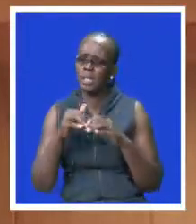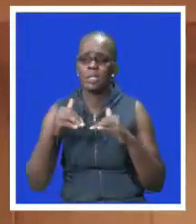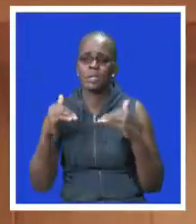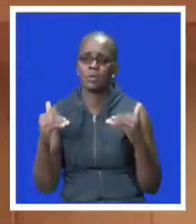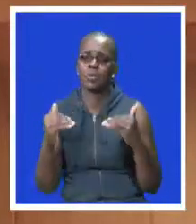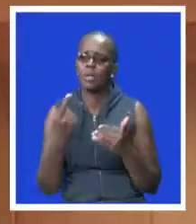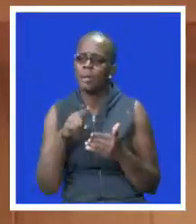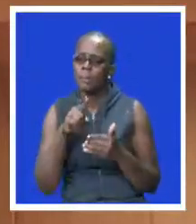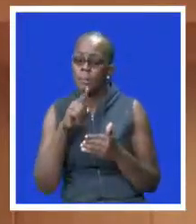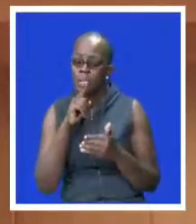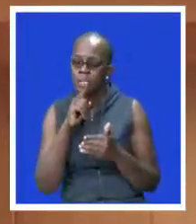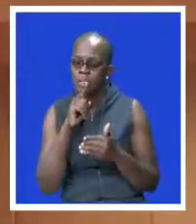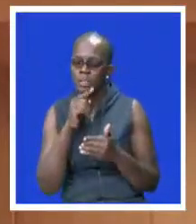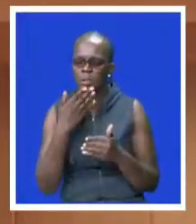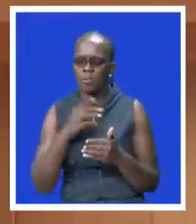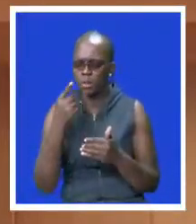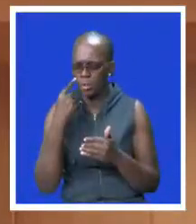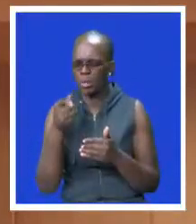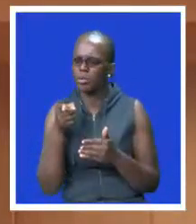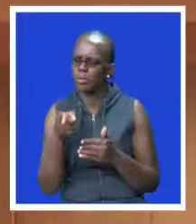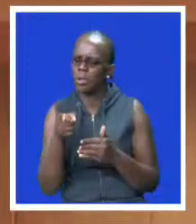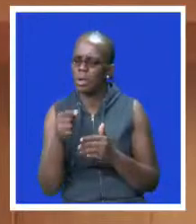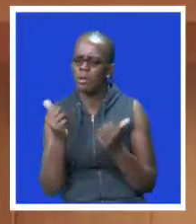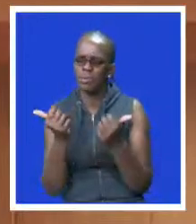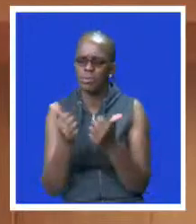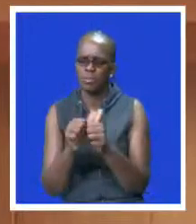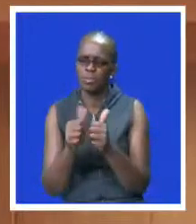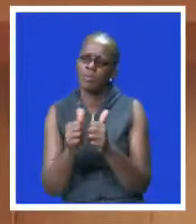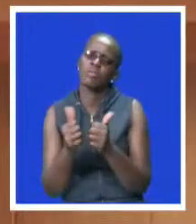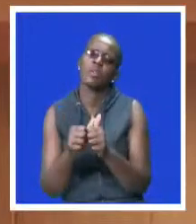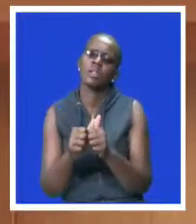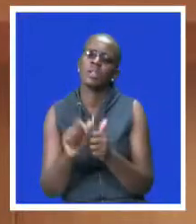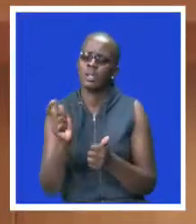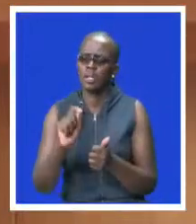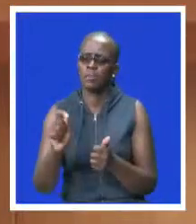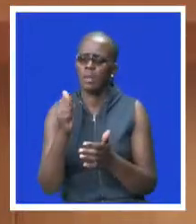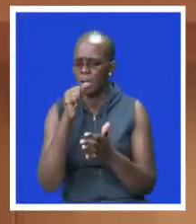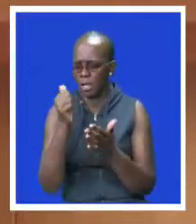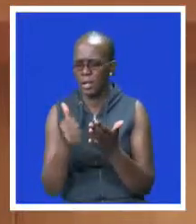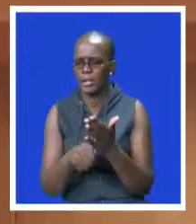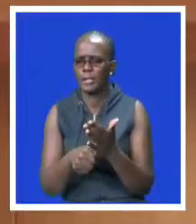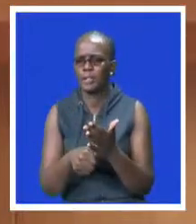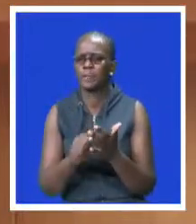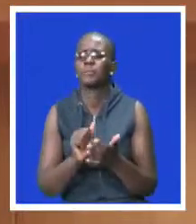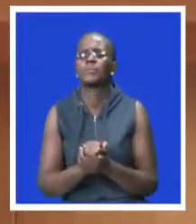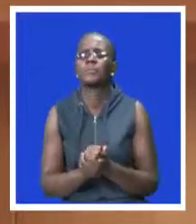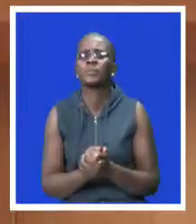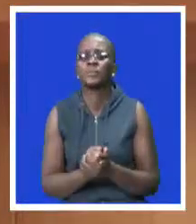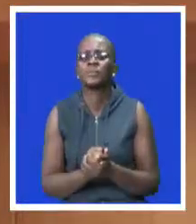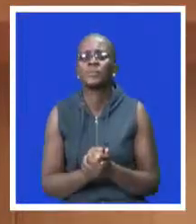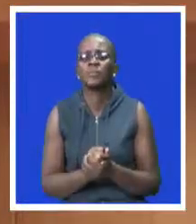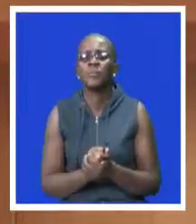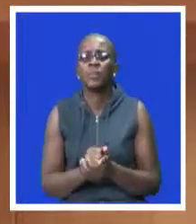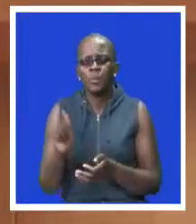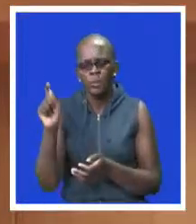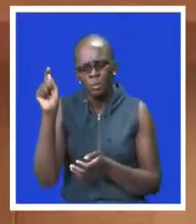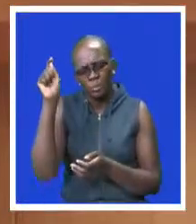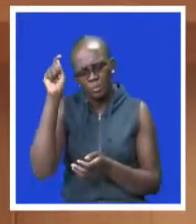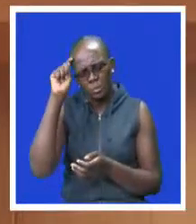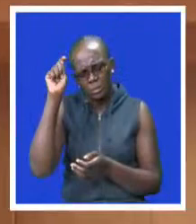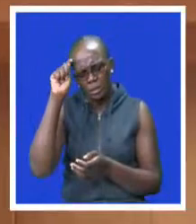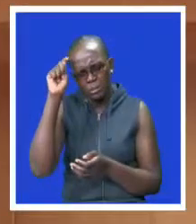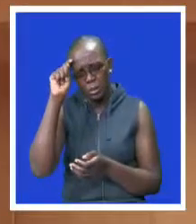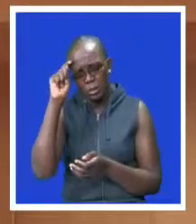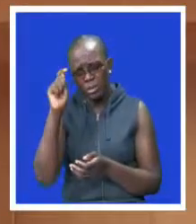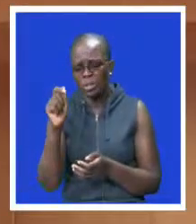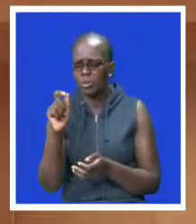still I have to show that friendliness, because that is being friendly. Imagine a case where you are supposed to write a letter and give an advice